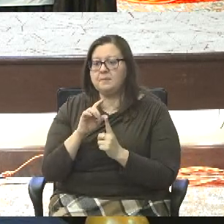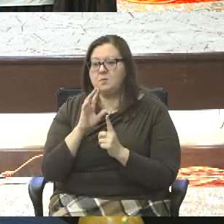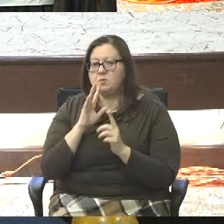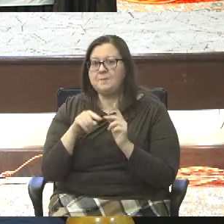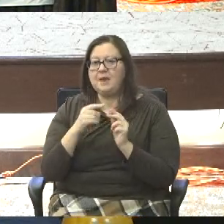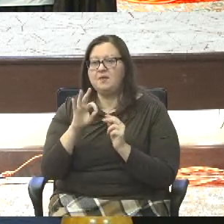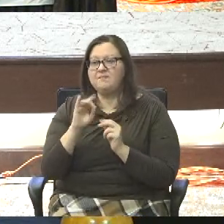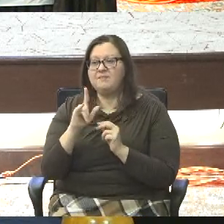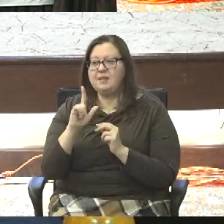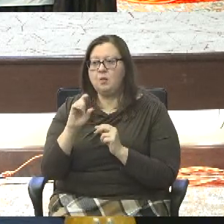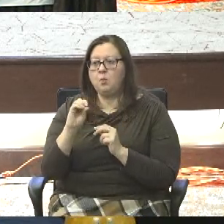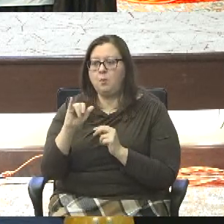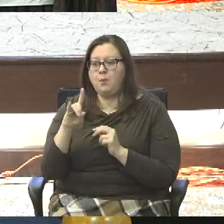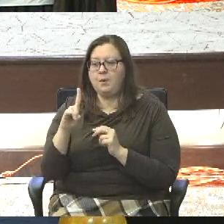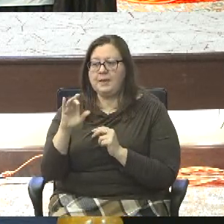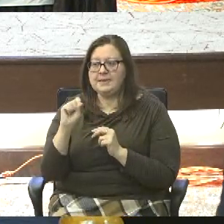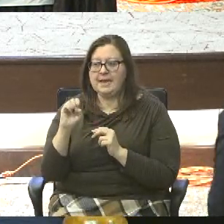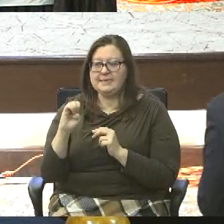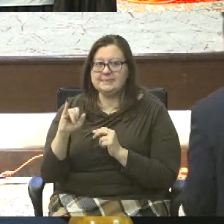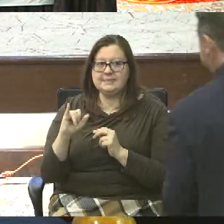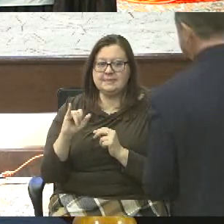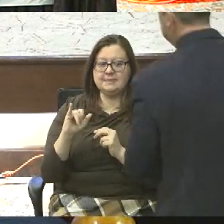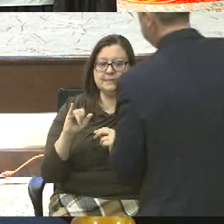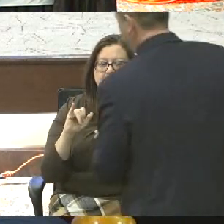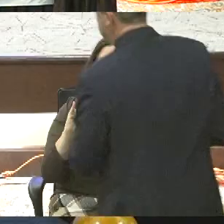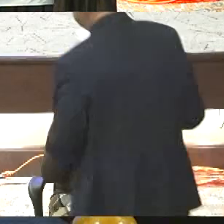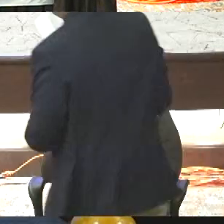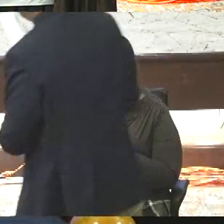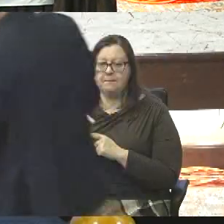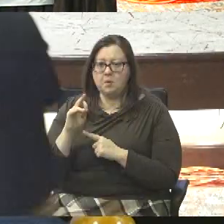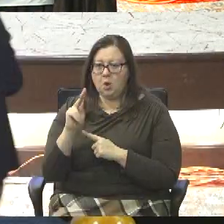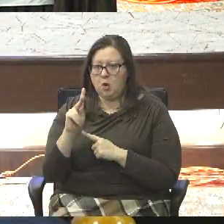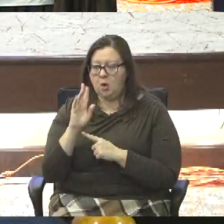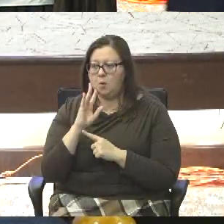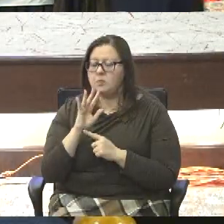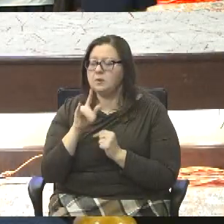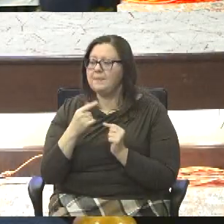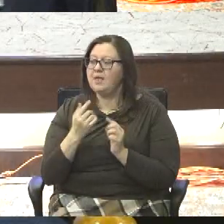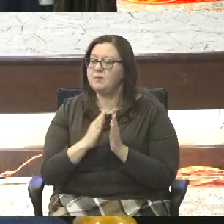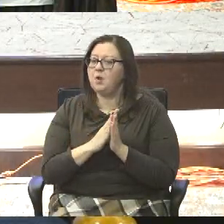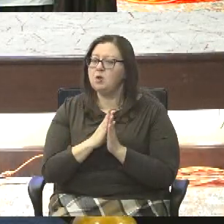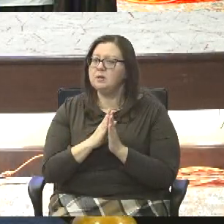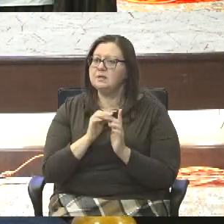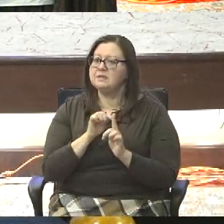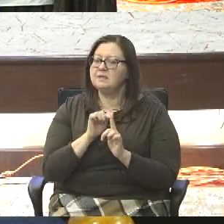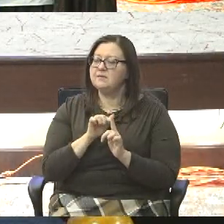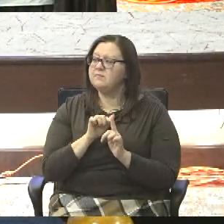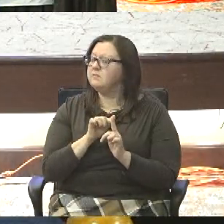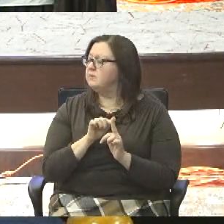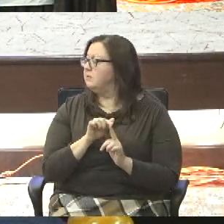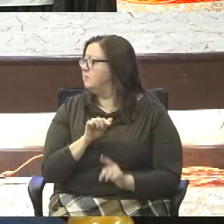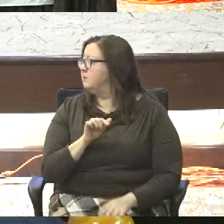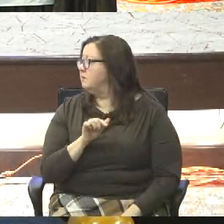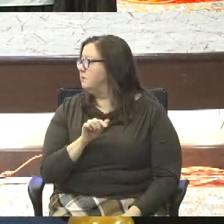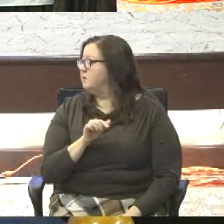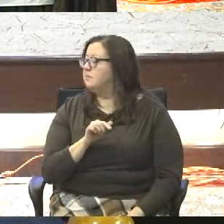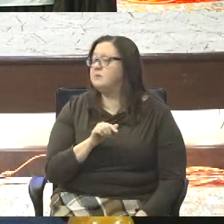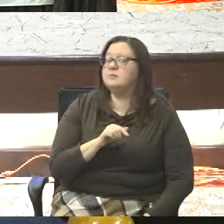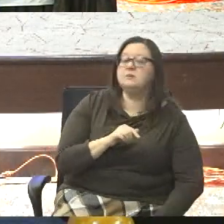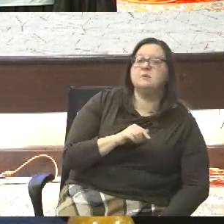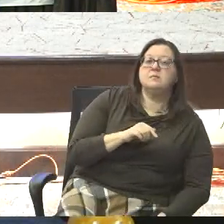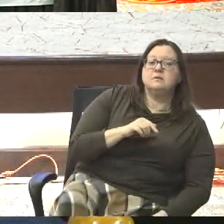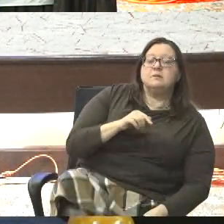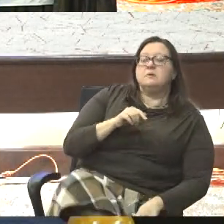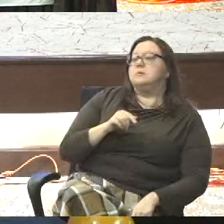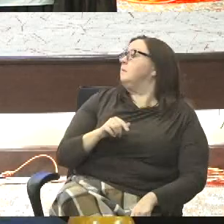Casey Park, including project milestones, schedule, components. We're excited to have an update on this transformational project.